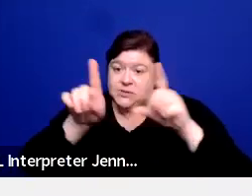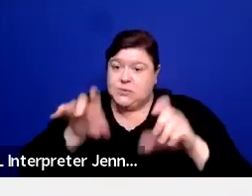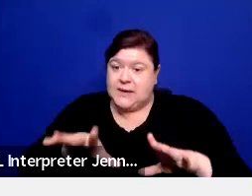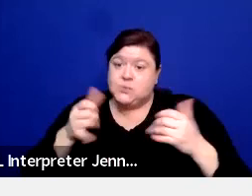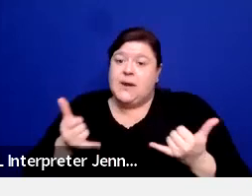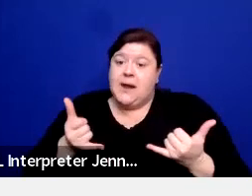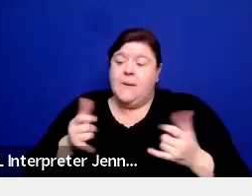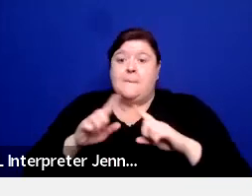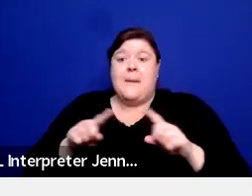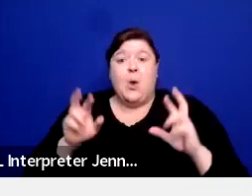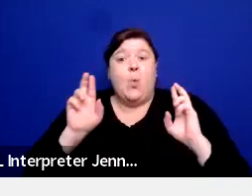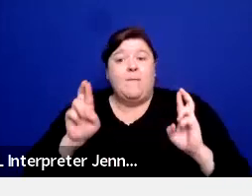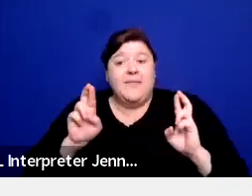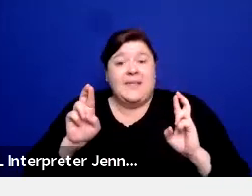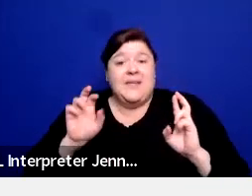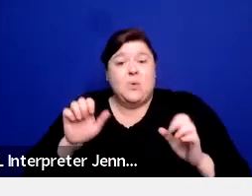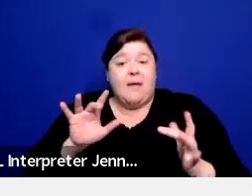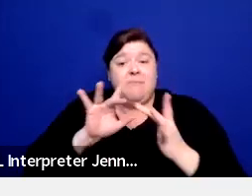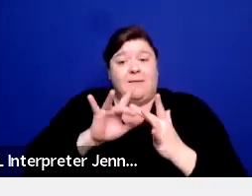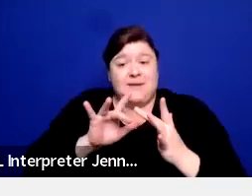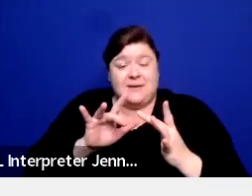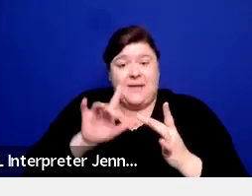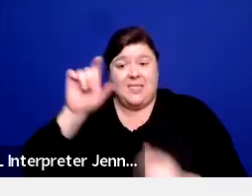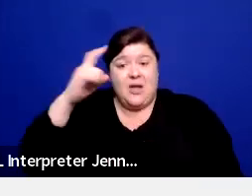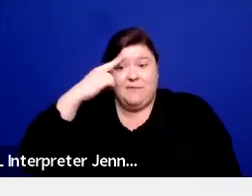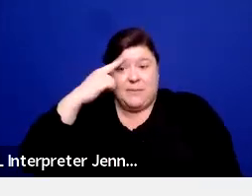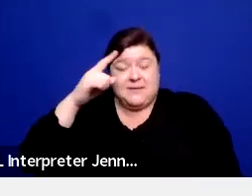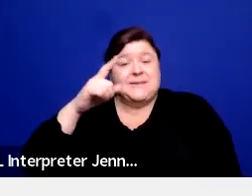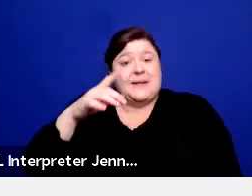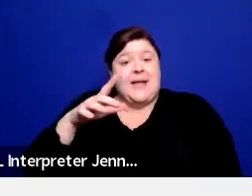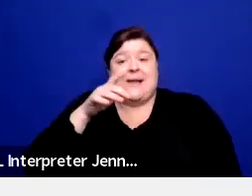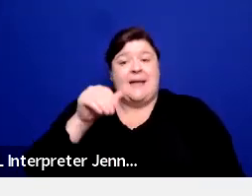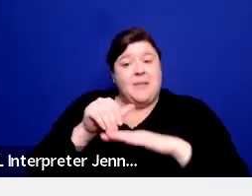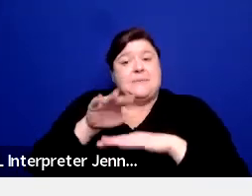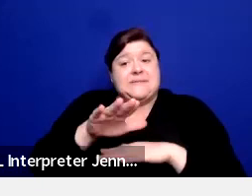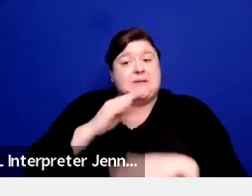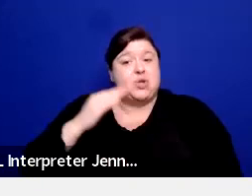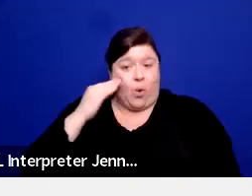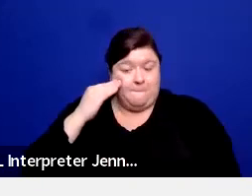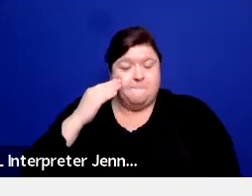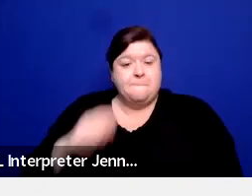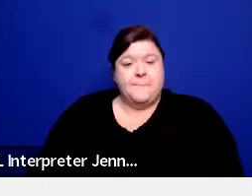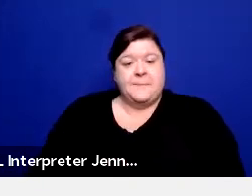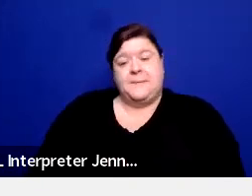hopefully you're able to contact the government and have some test kits mailed to you.